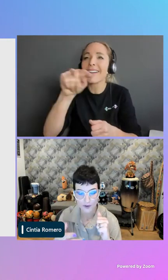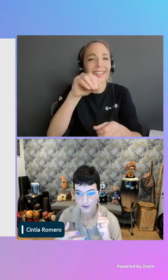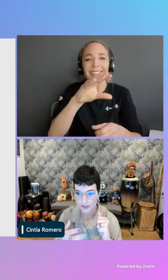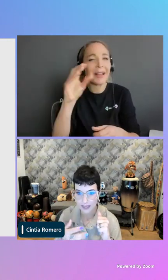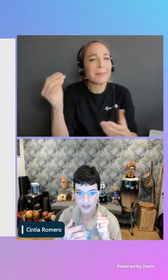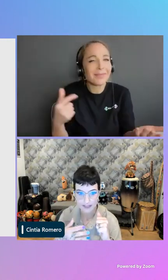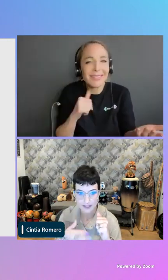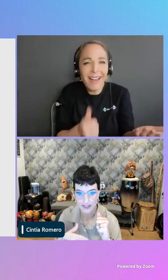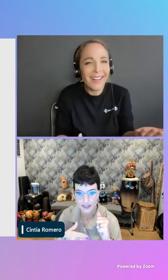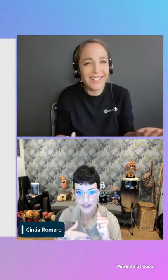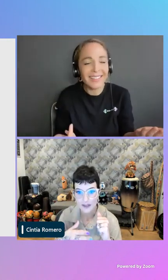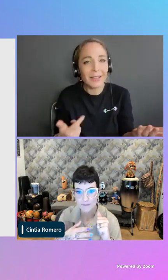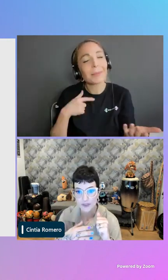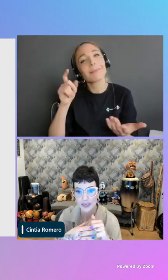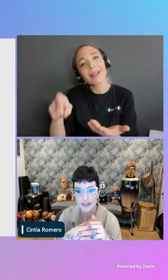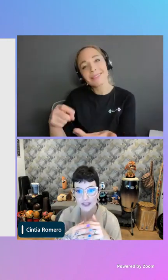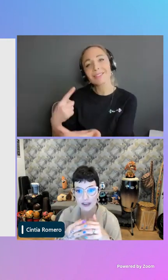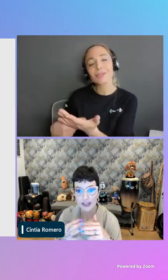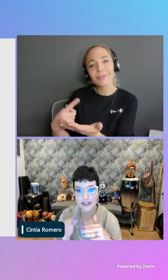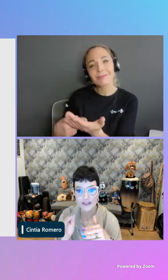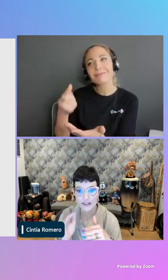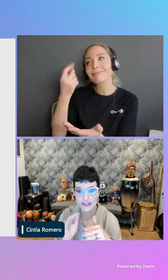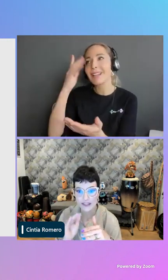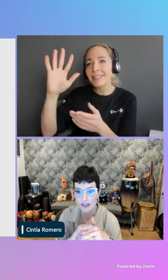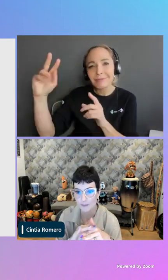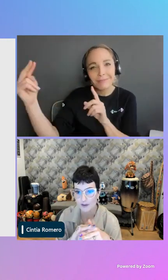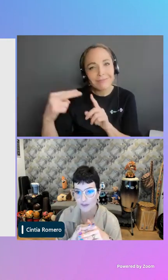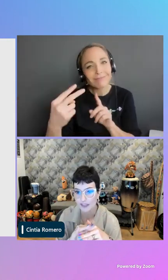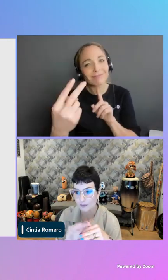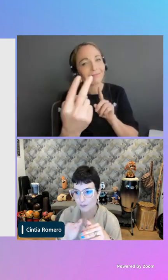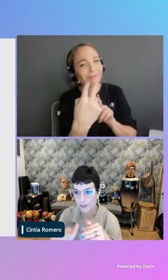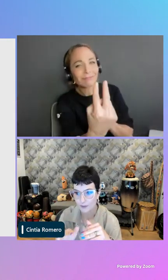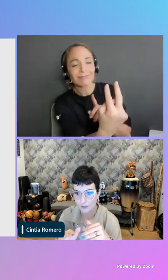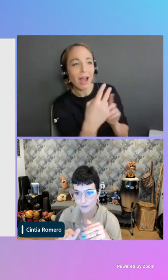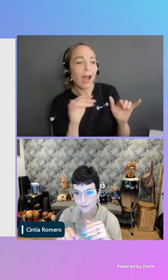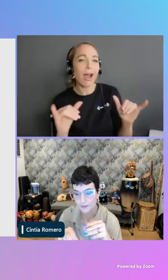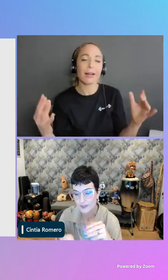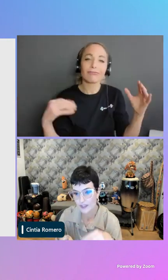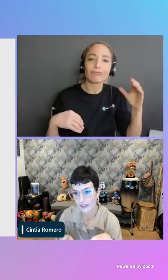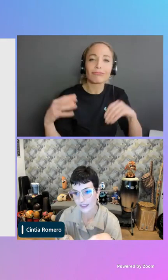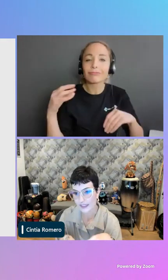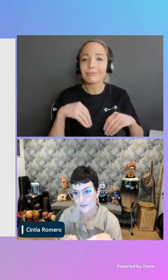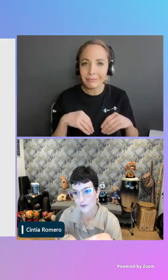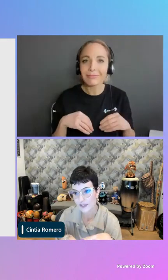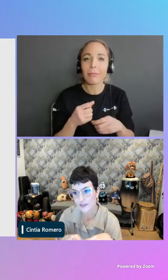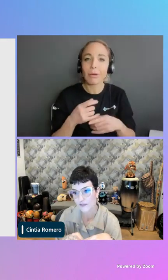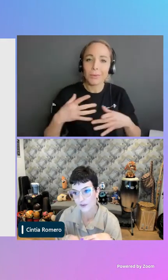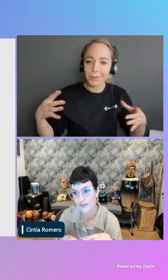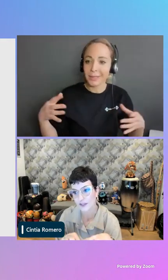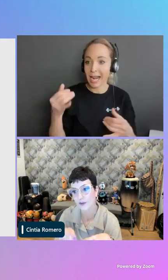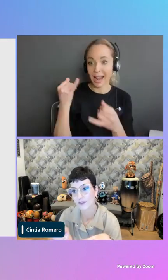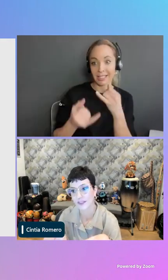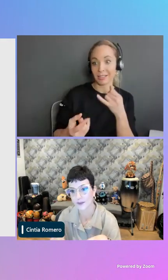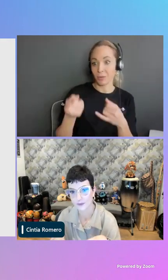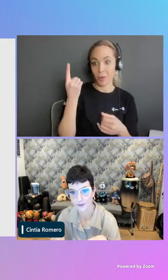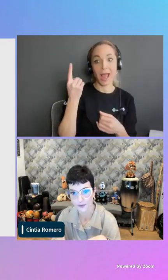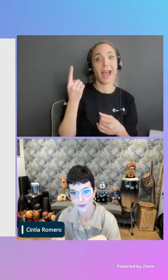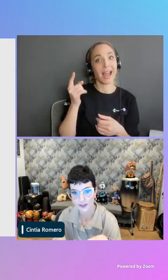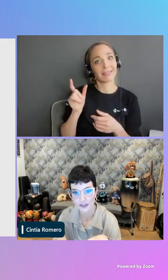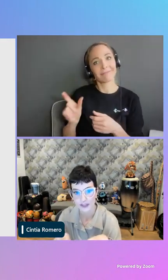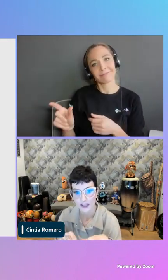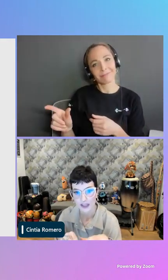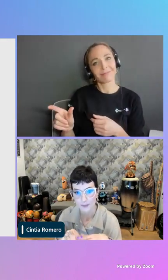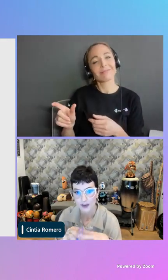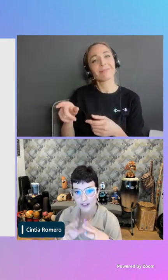from others, get insights. And the last step of each pillar, it's focused on the